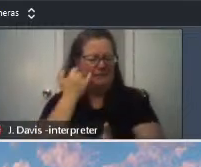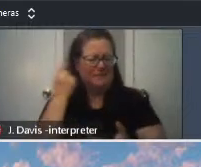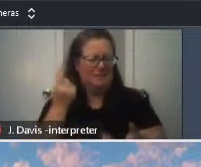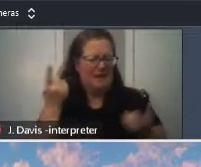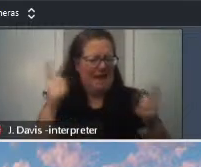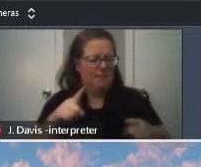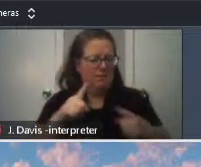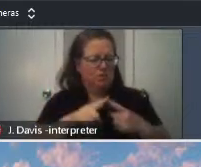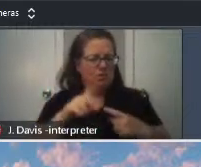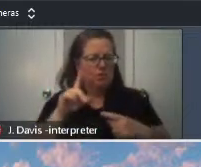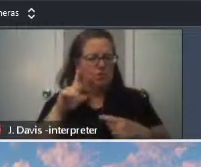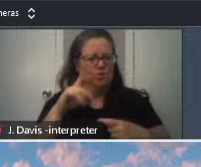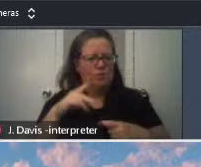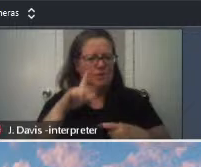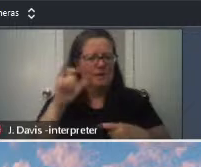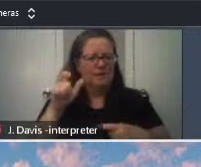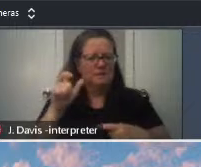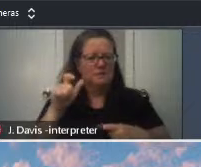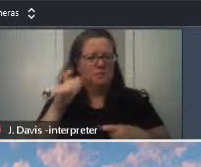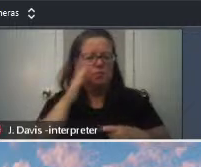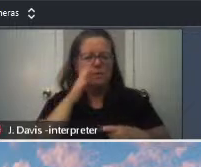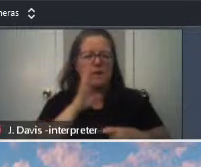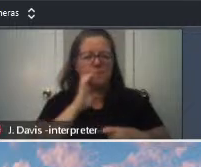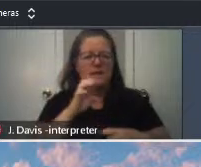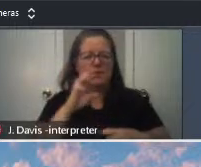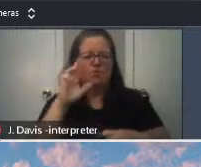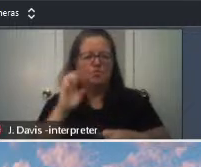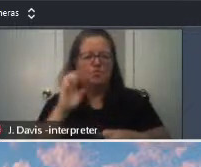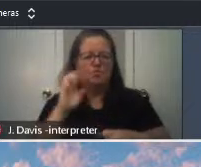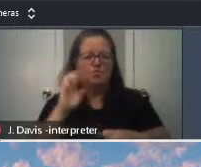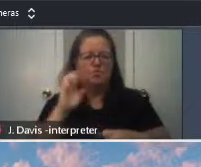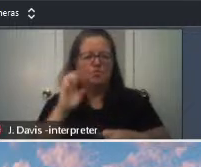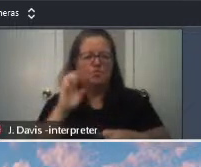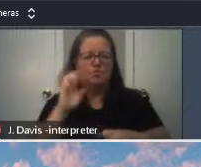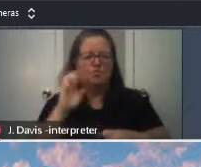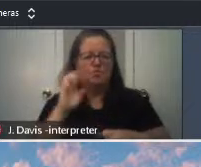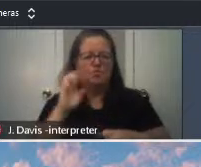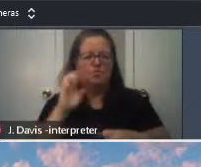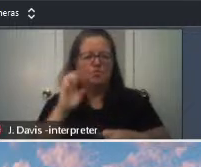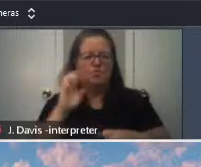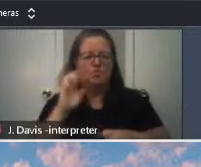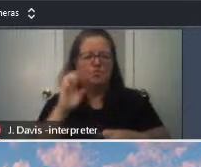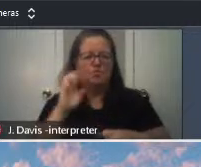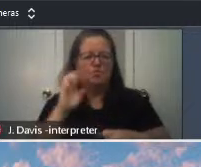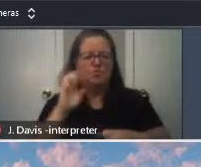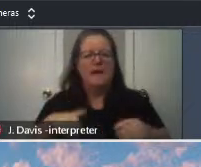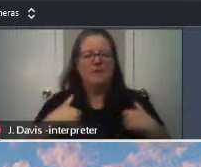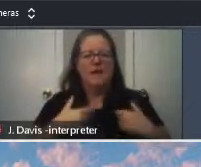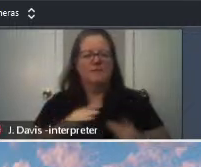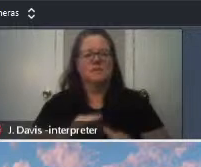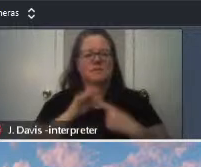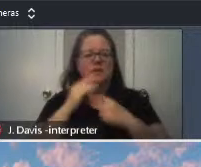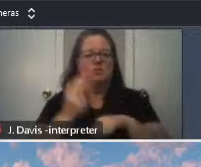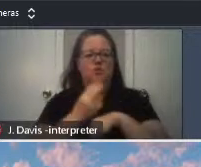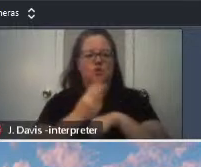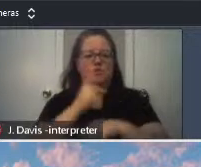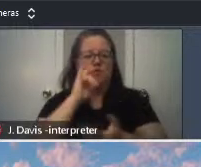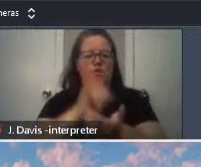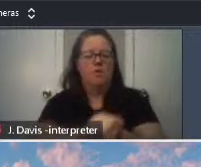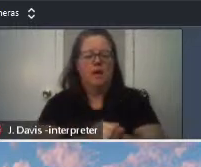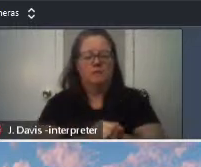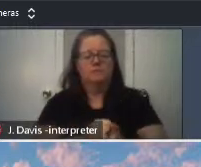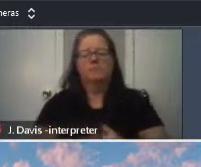duplexes, are they going to be able to rebuild on those particular lots, or are they going to have to come back and get some type of special use?